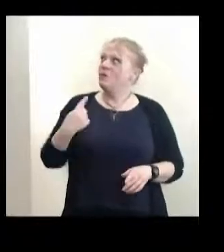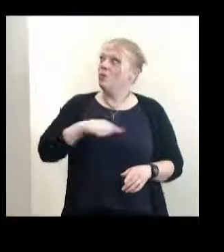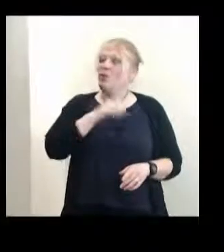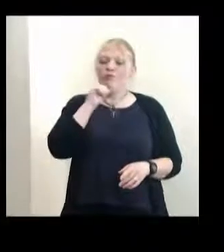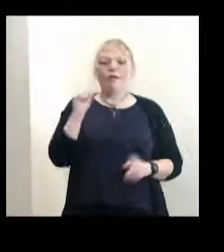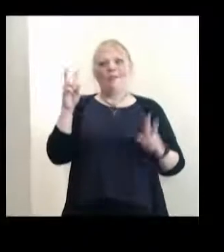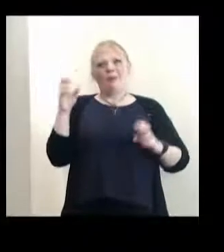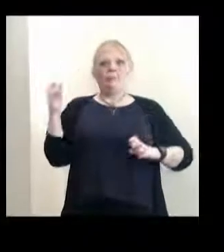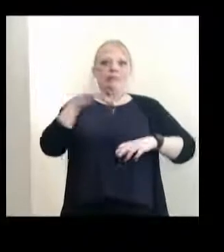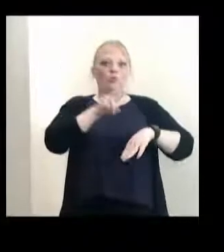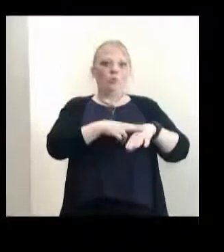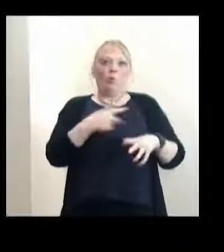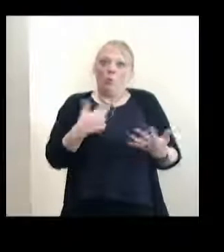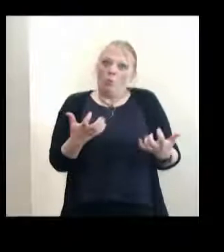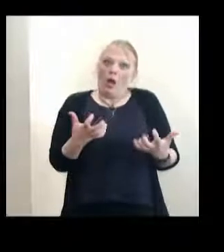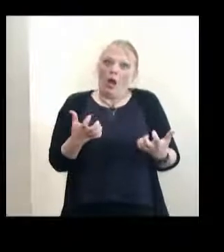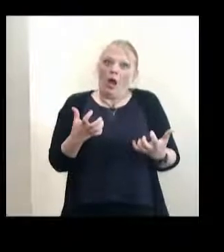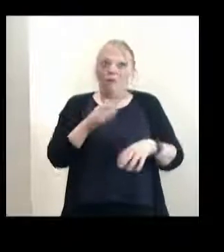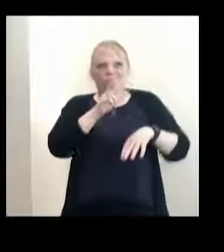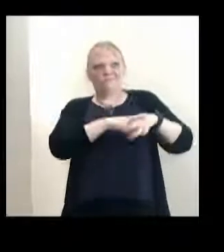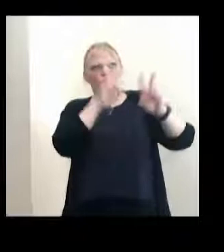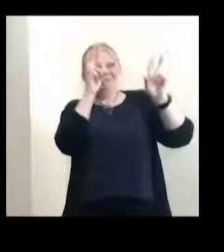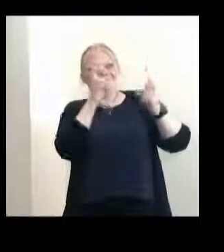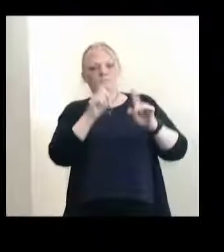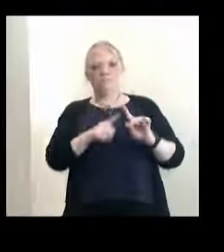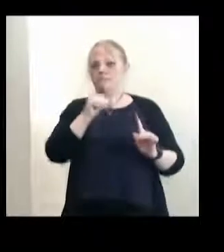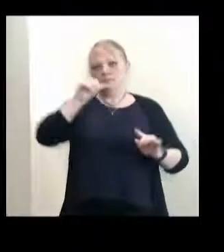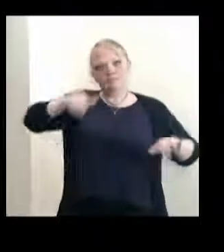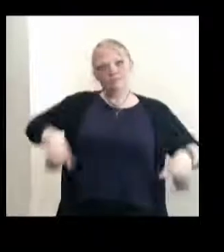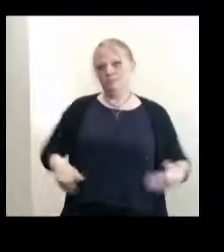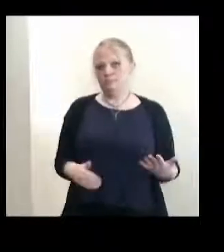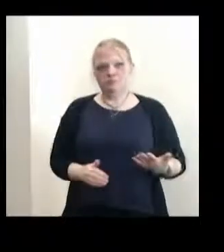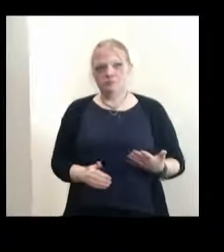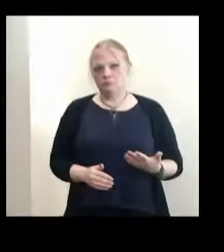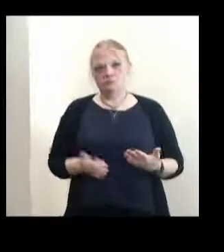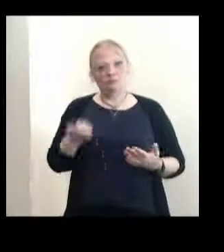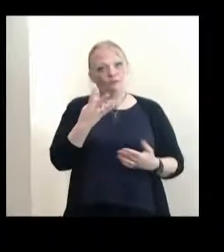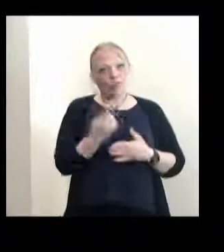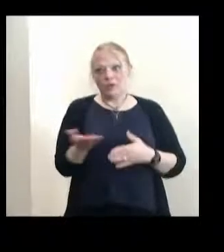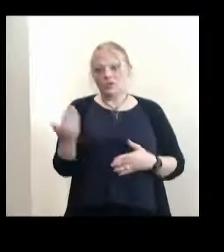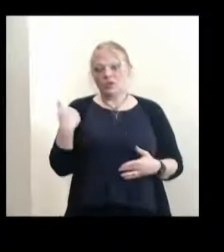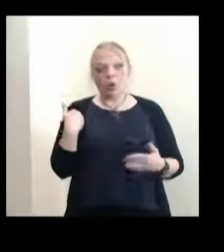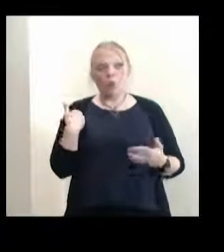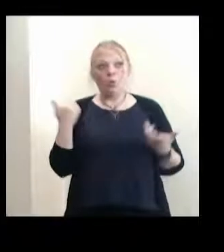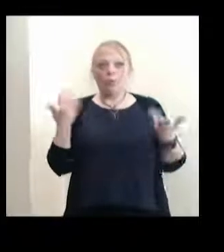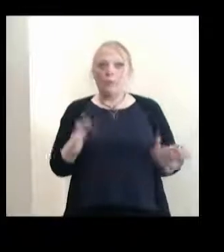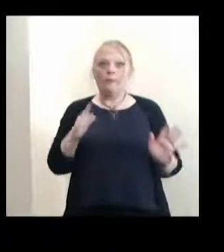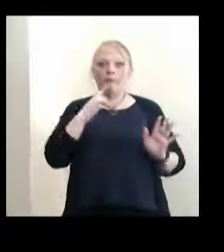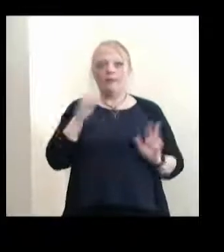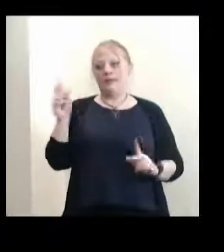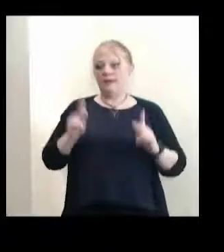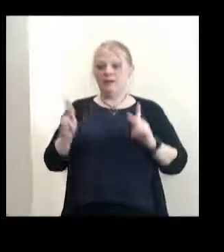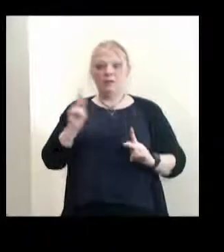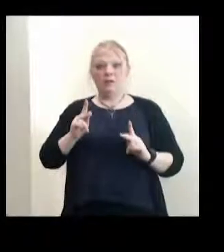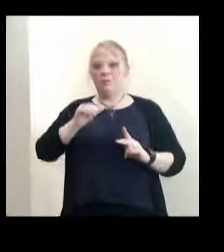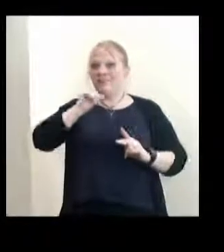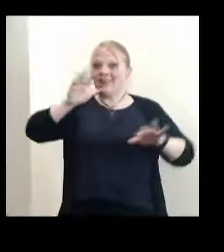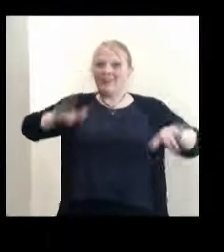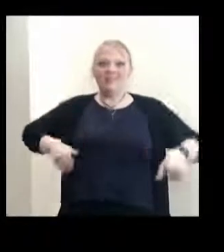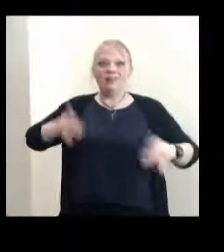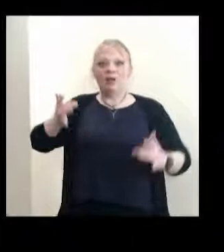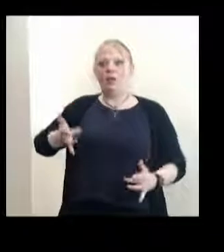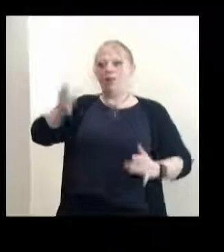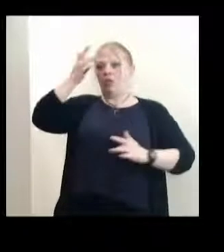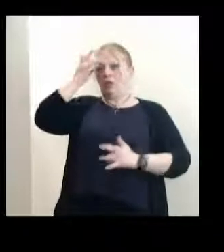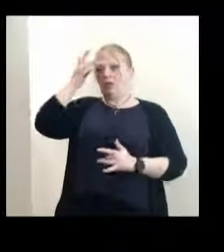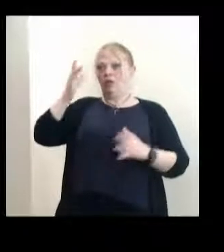to normal. We'd like to be back to normal, but we are not back to normal. And as I said a few weeks ago, there were people who had not contracted COVID-19 yet who were going to